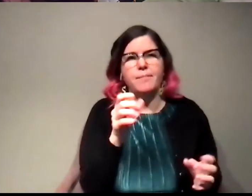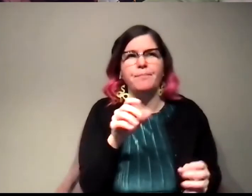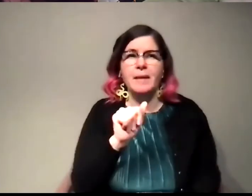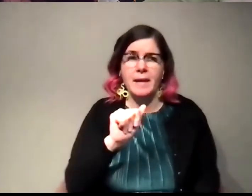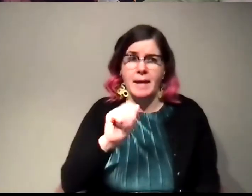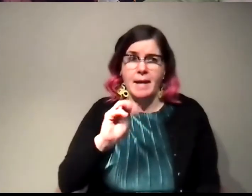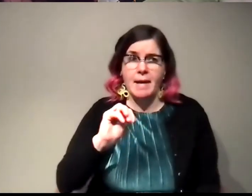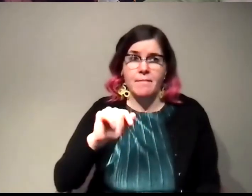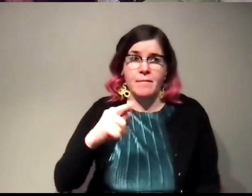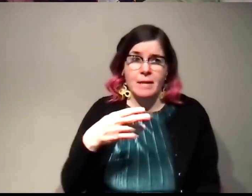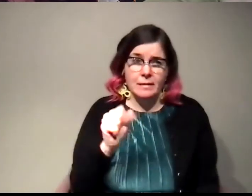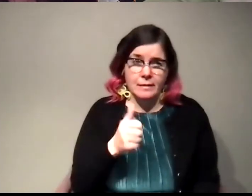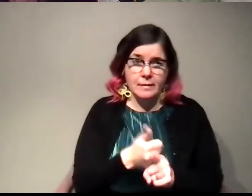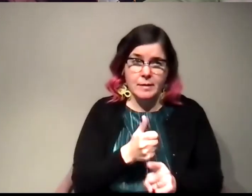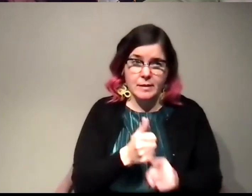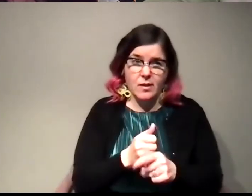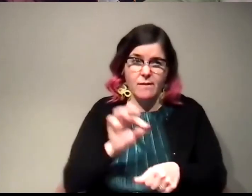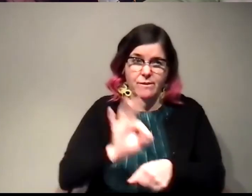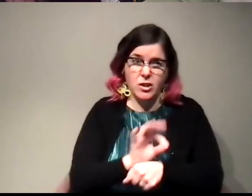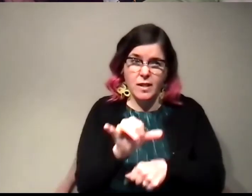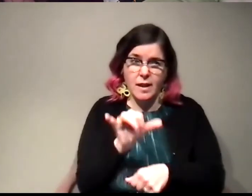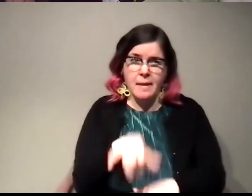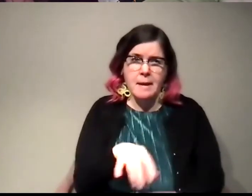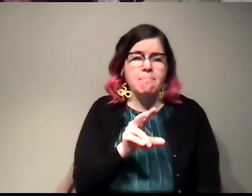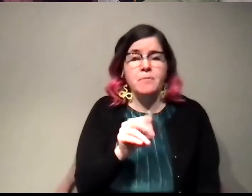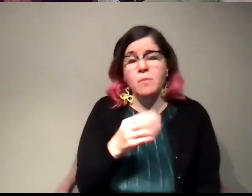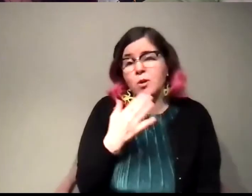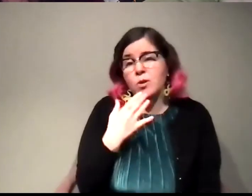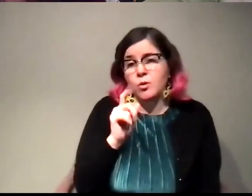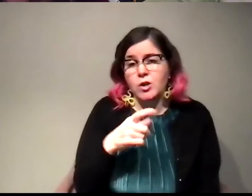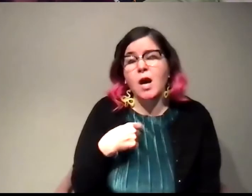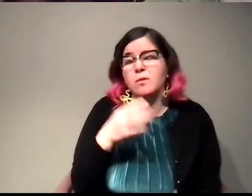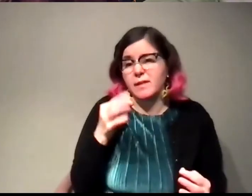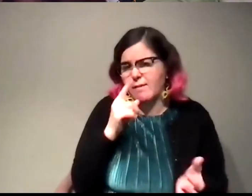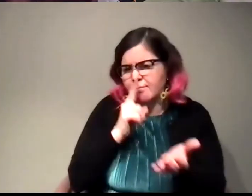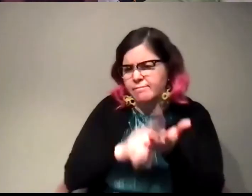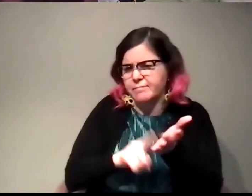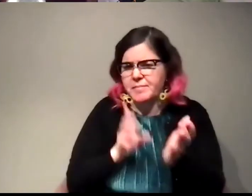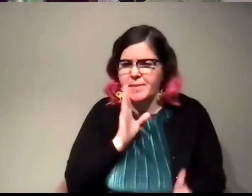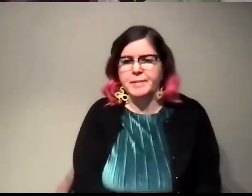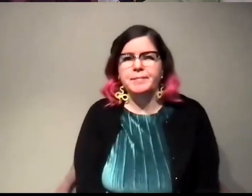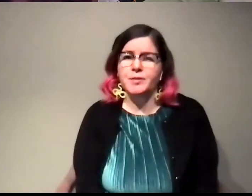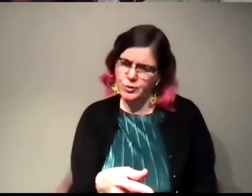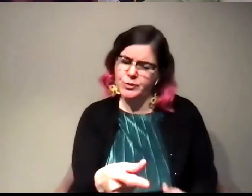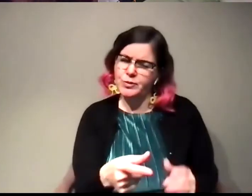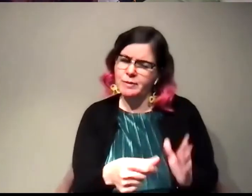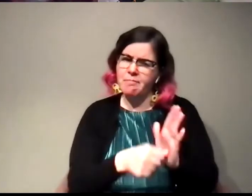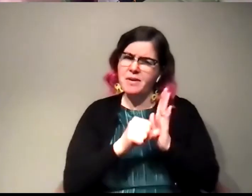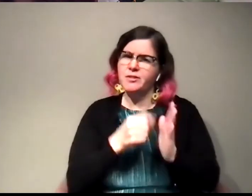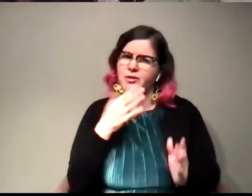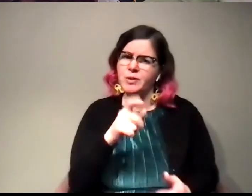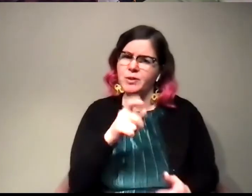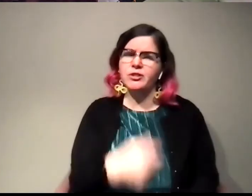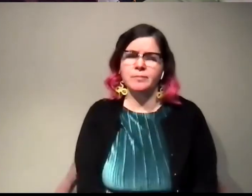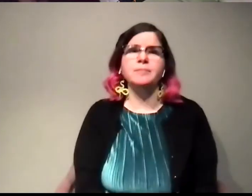that I would say function as a keystone species, but that's a great question. And I'll definitely be looking more into that as well. Y'all are impressing me. These questions